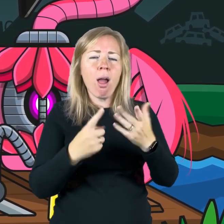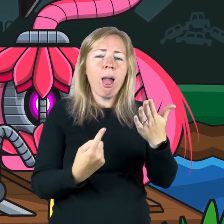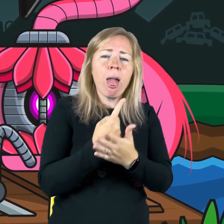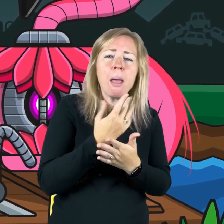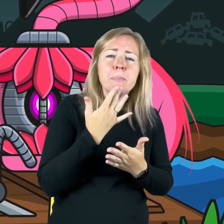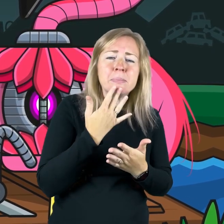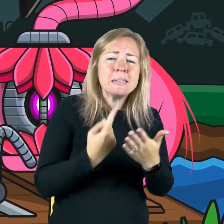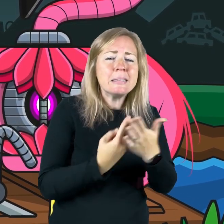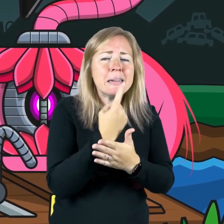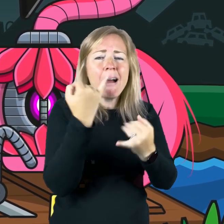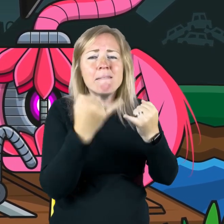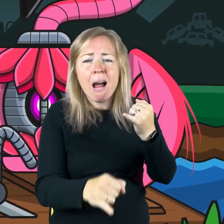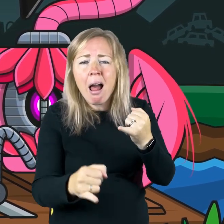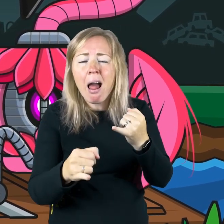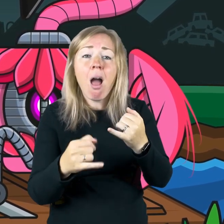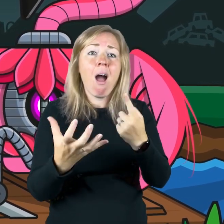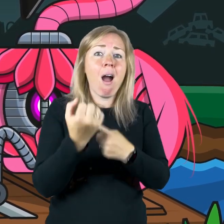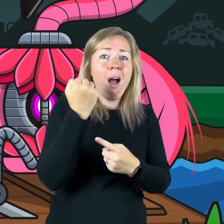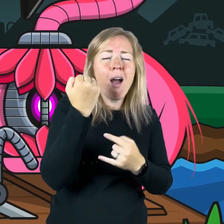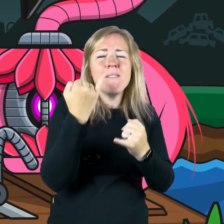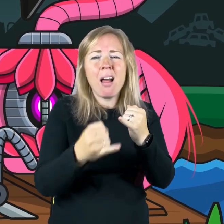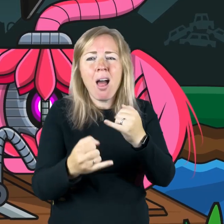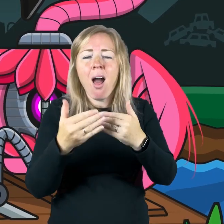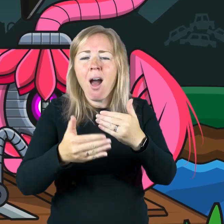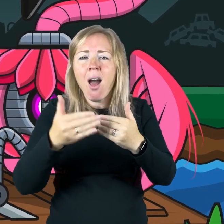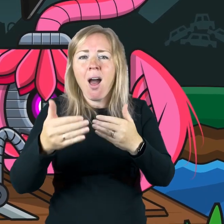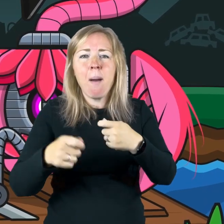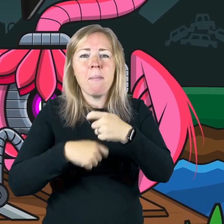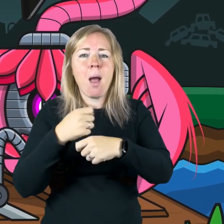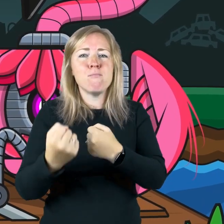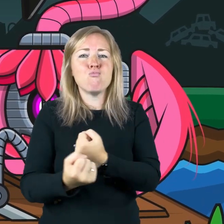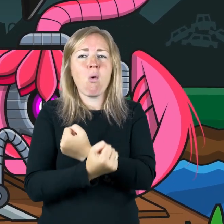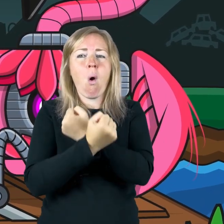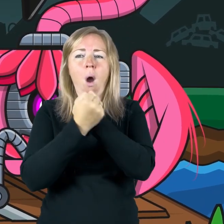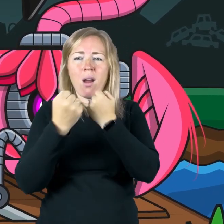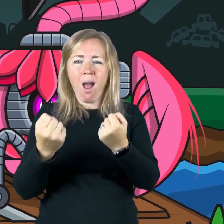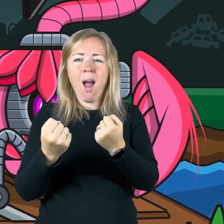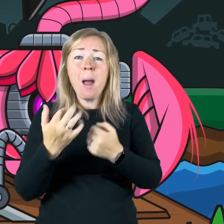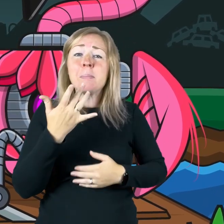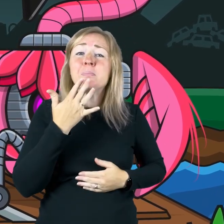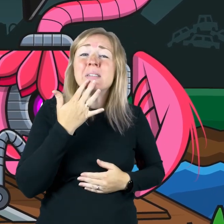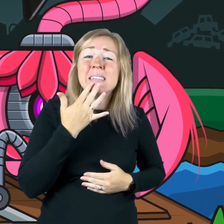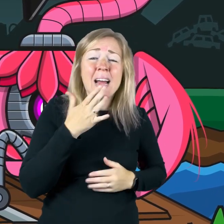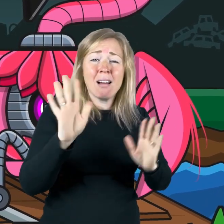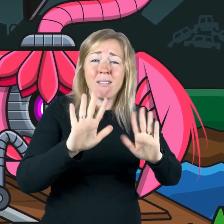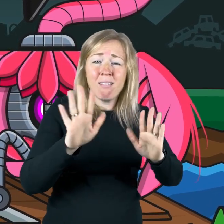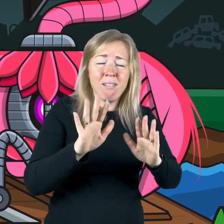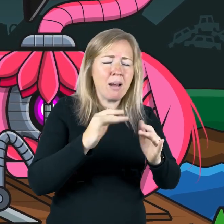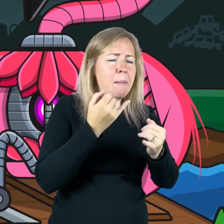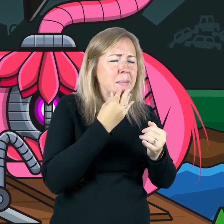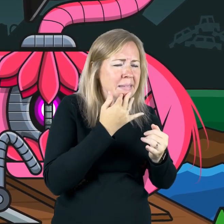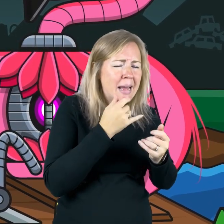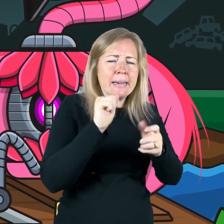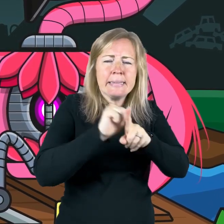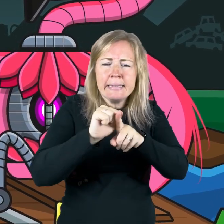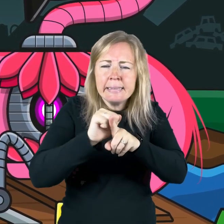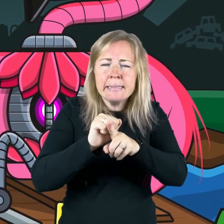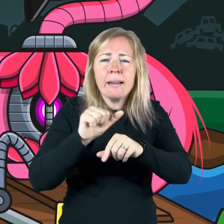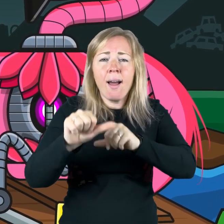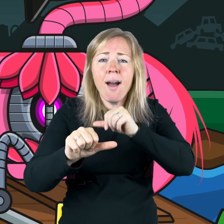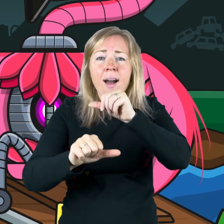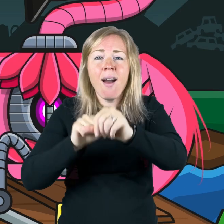in her journey only made her stronger, and her mistakes were stepping stones to